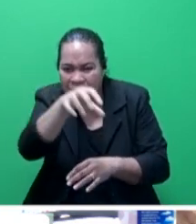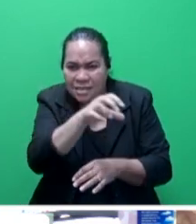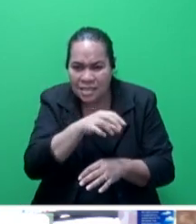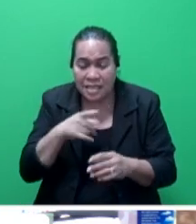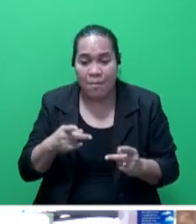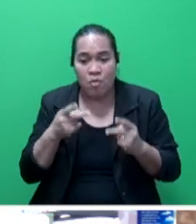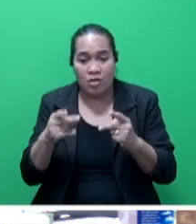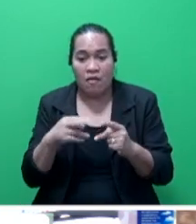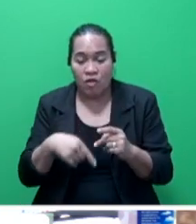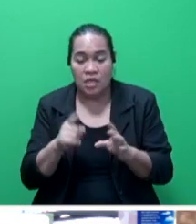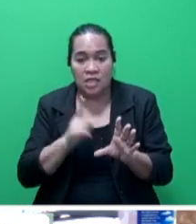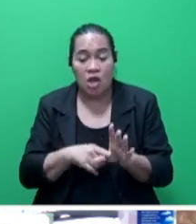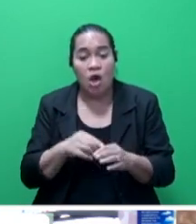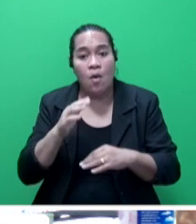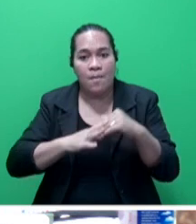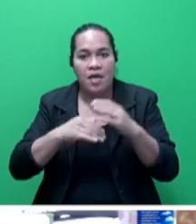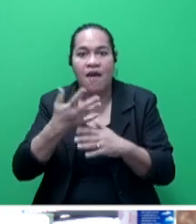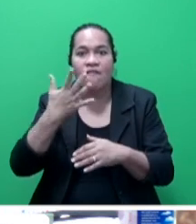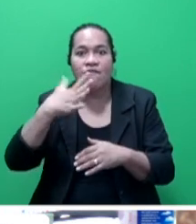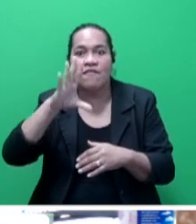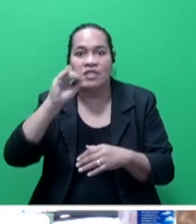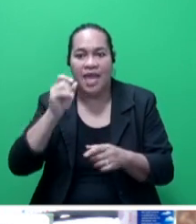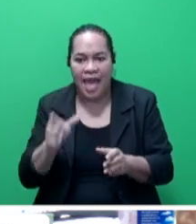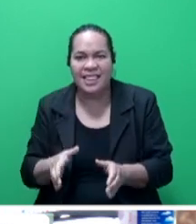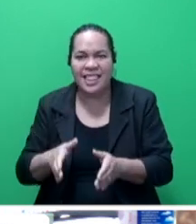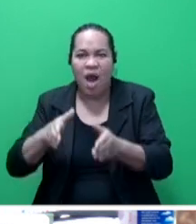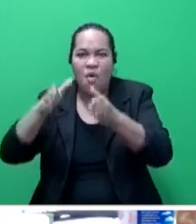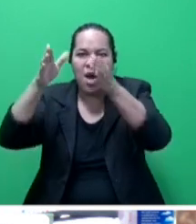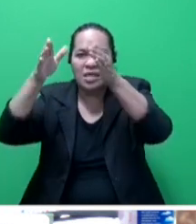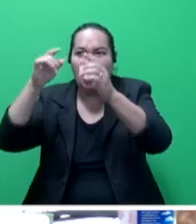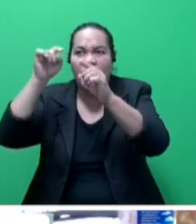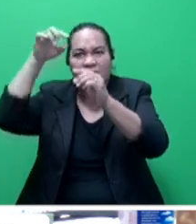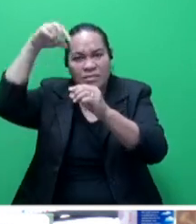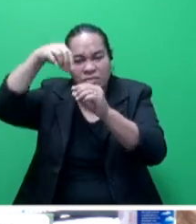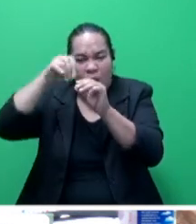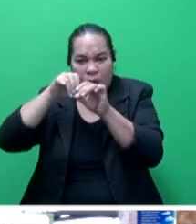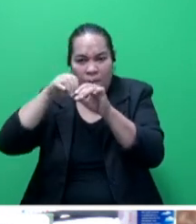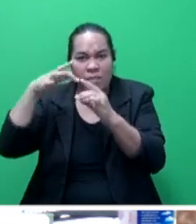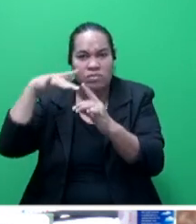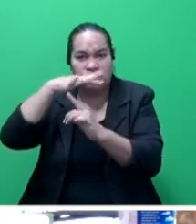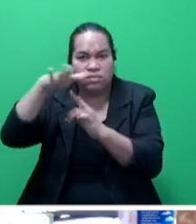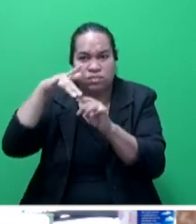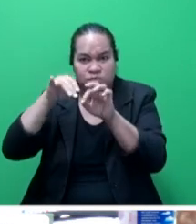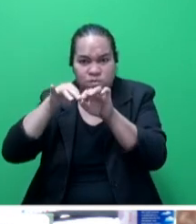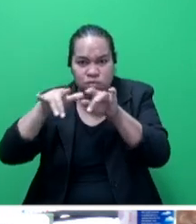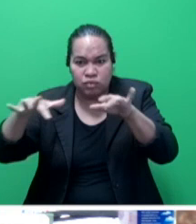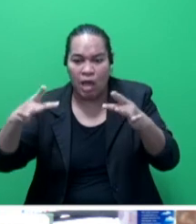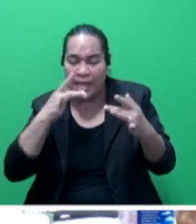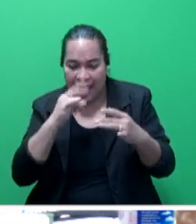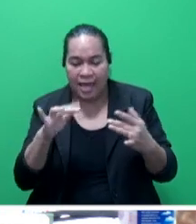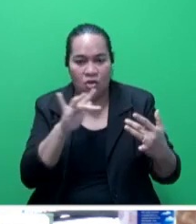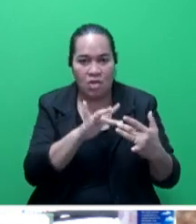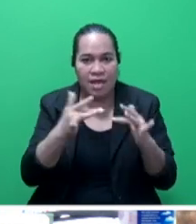for the financial year is to construct the first 15 towers to connect at least 96 out of the unconnected